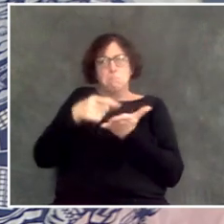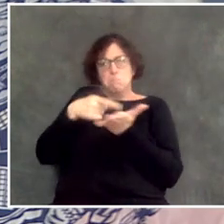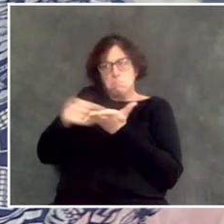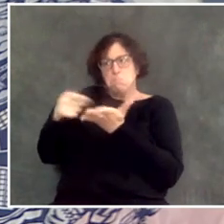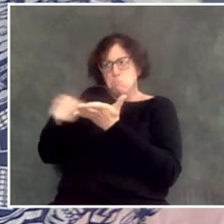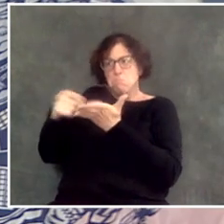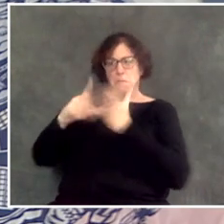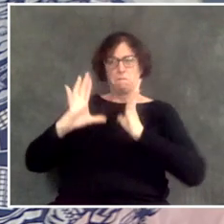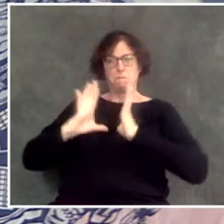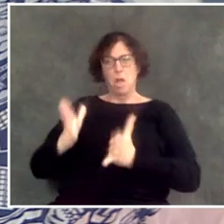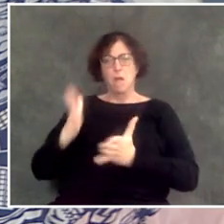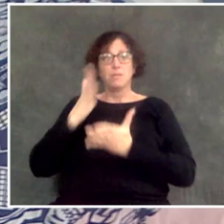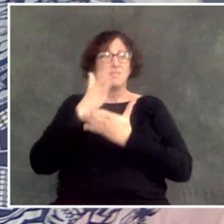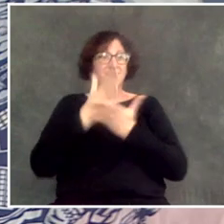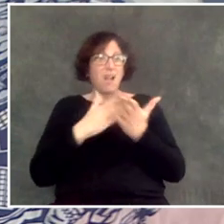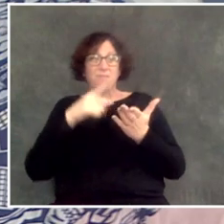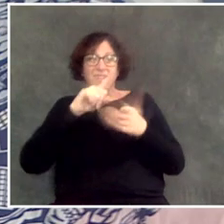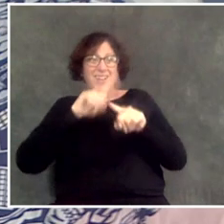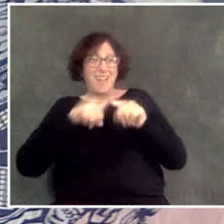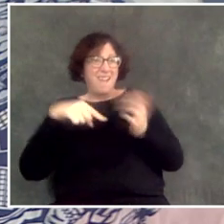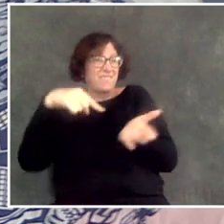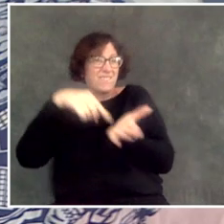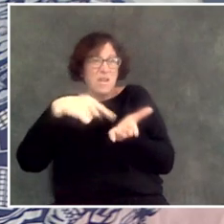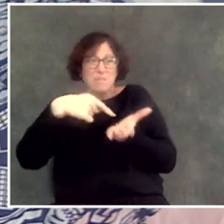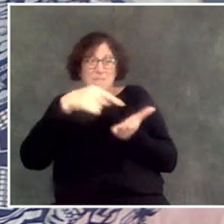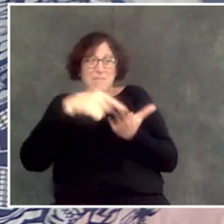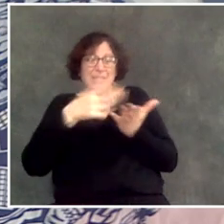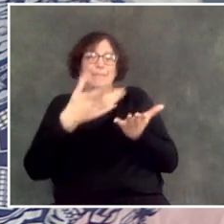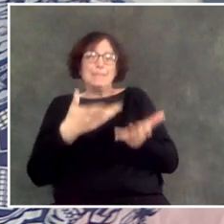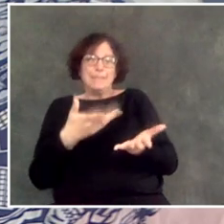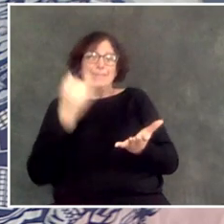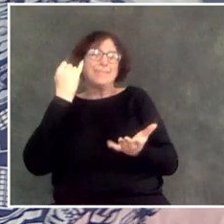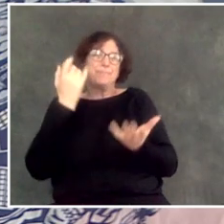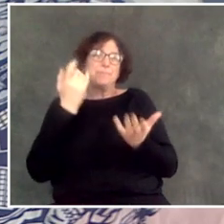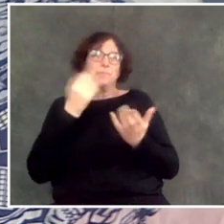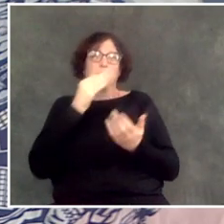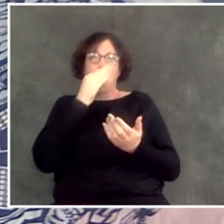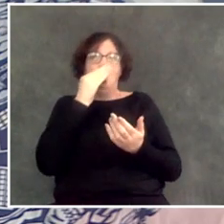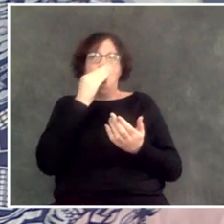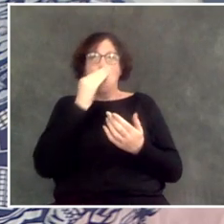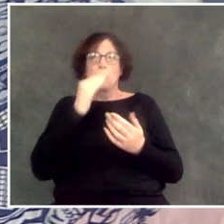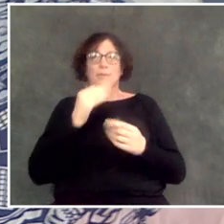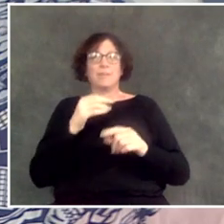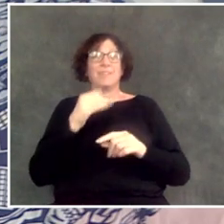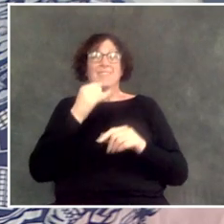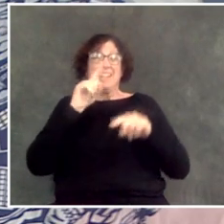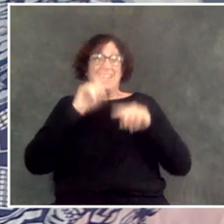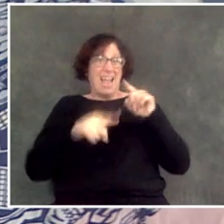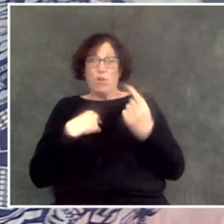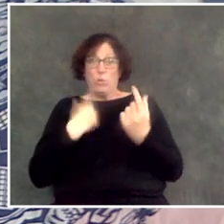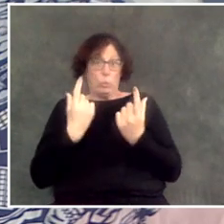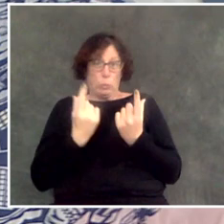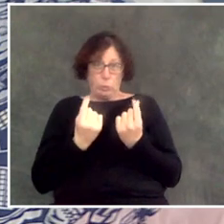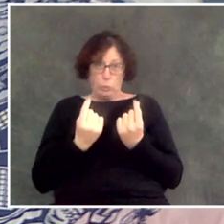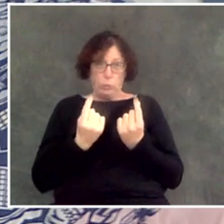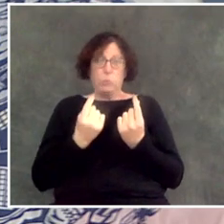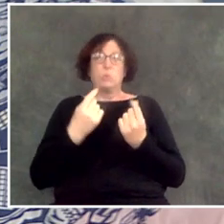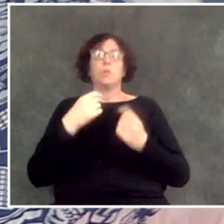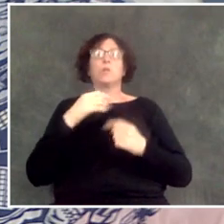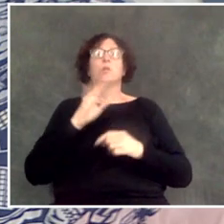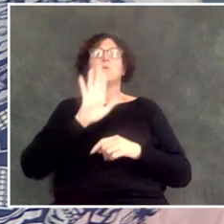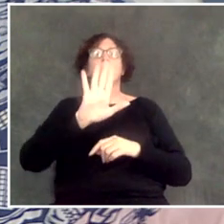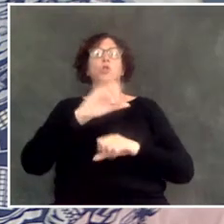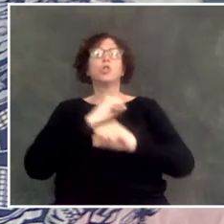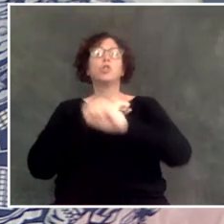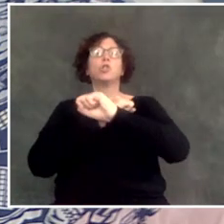then have some kind of repayment plan, installment plan or something. That also, though, requires a state action. So we're very clear as we go through